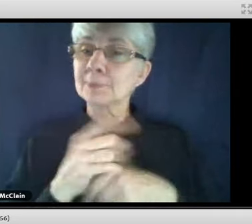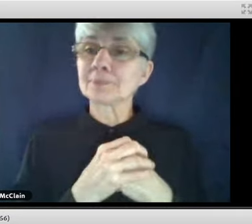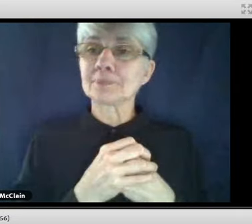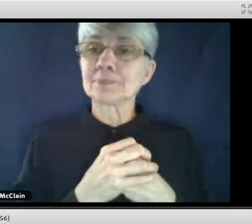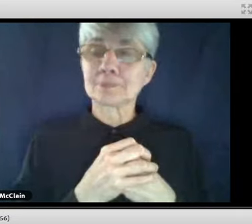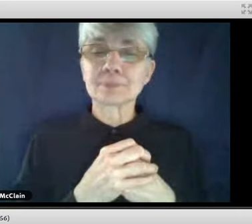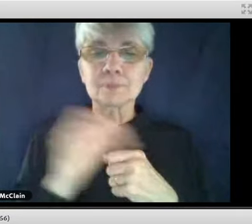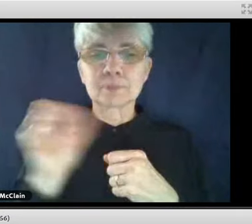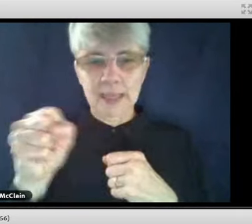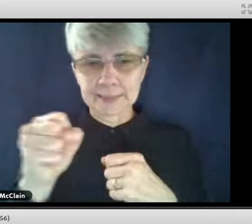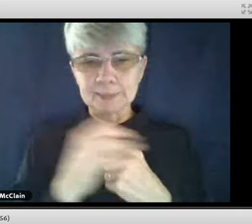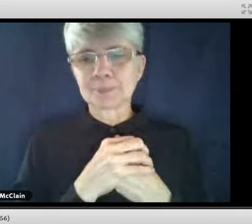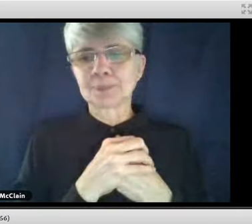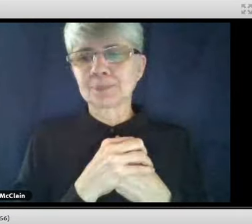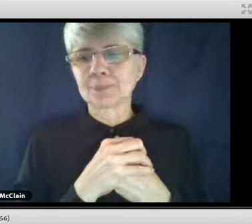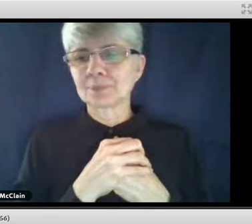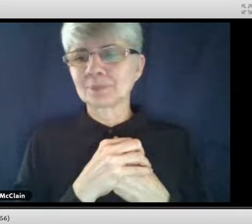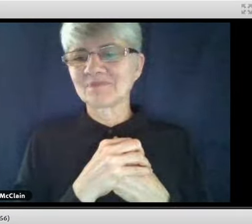yes.